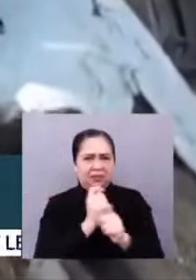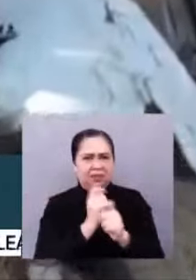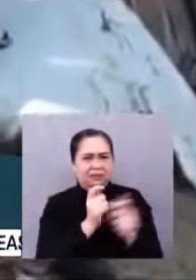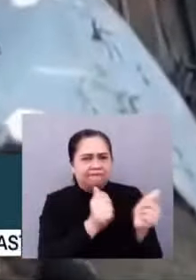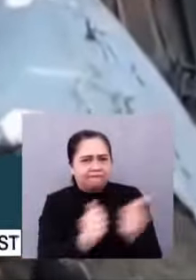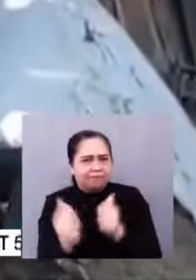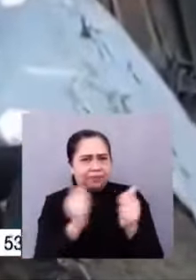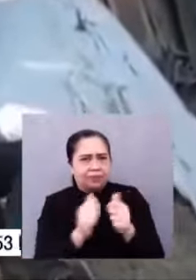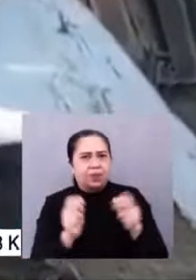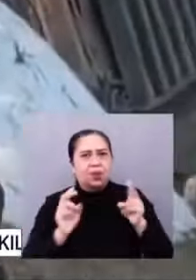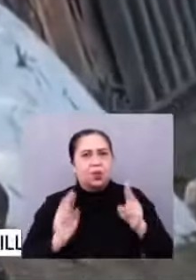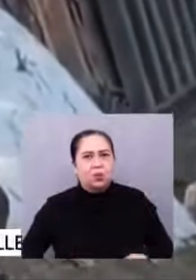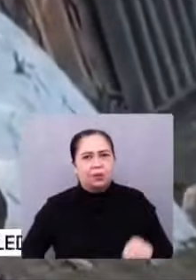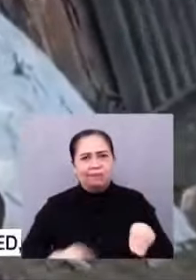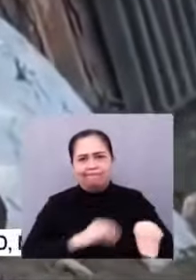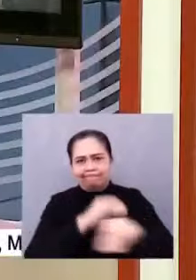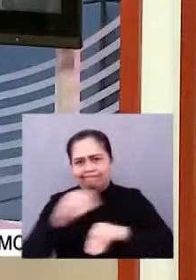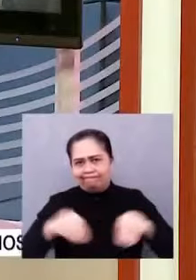human smugglers.